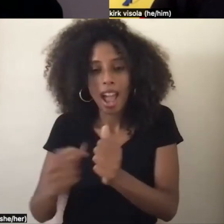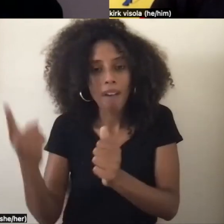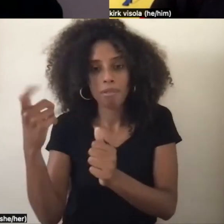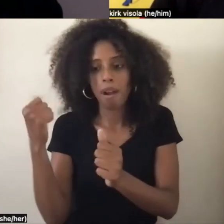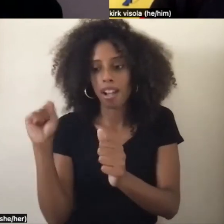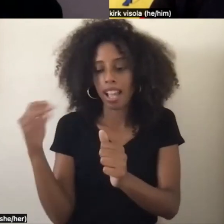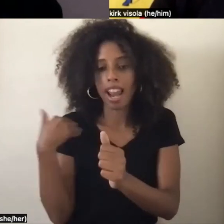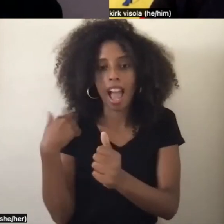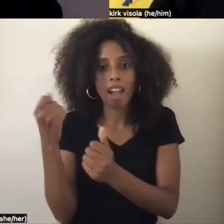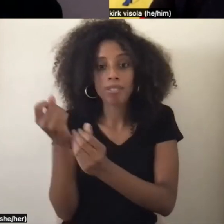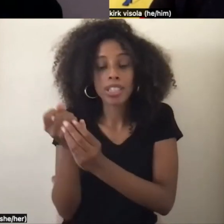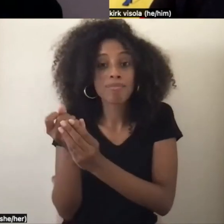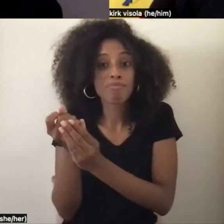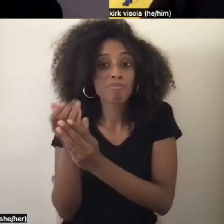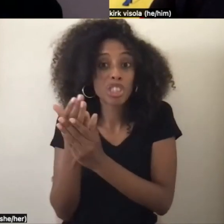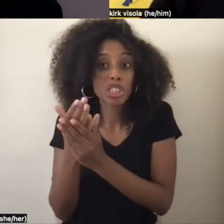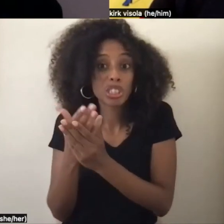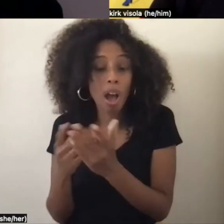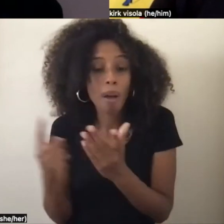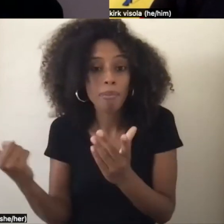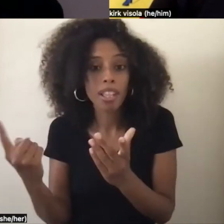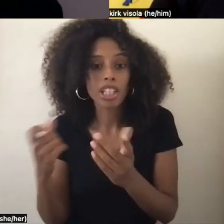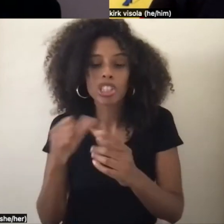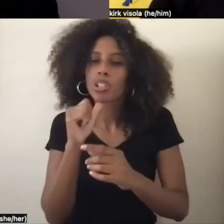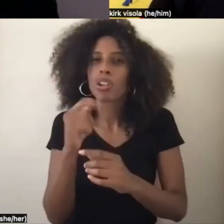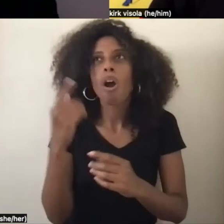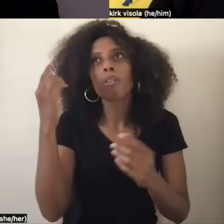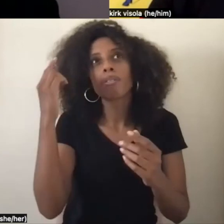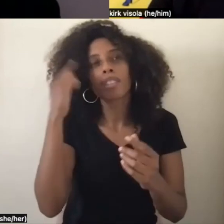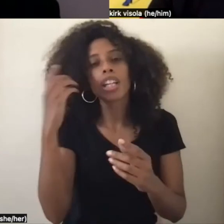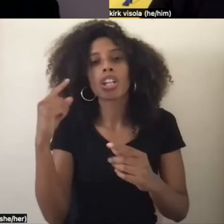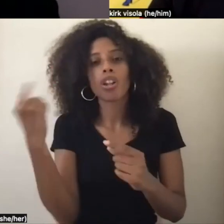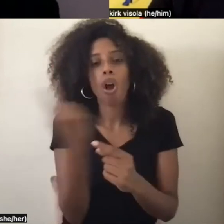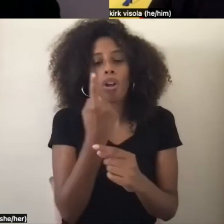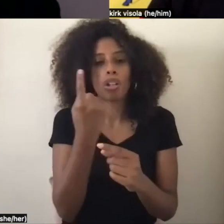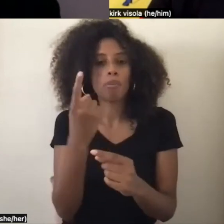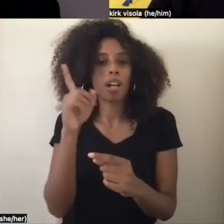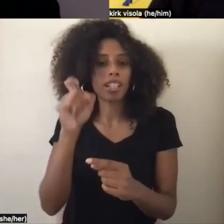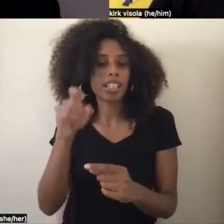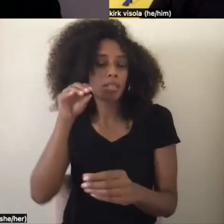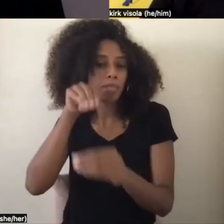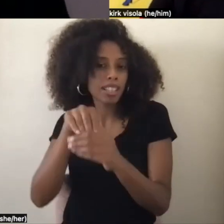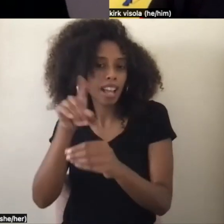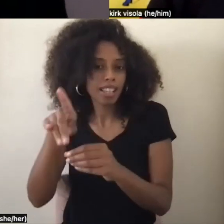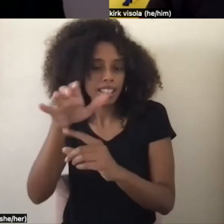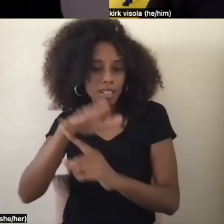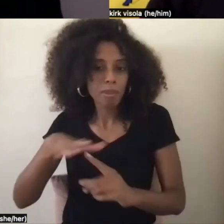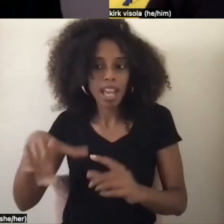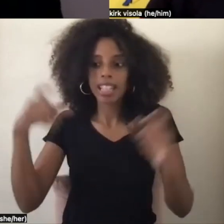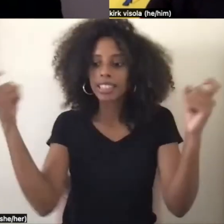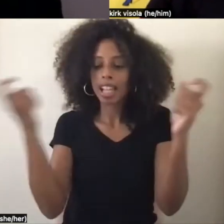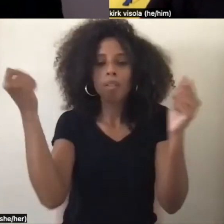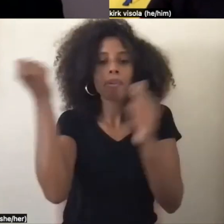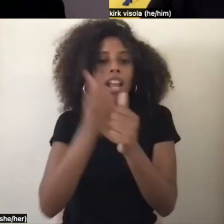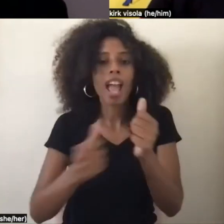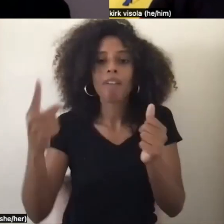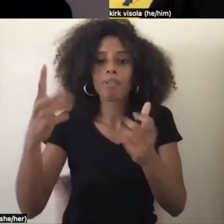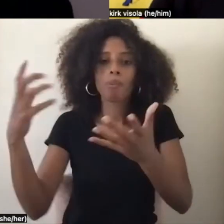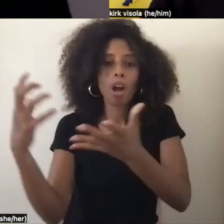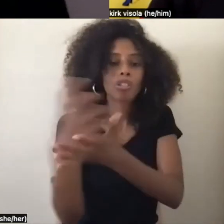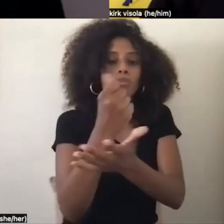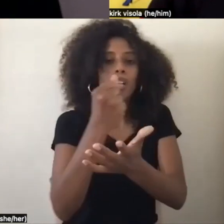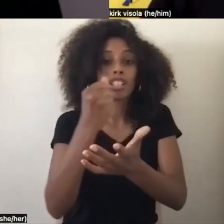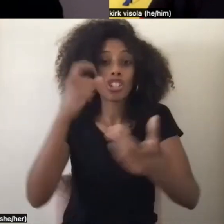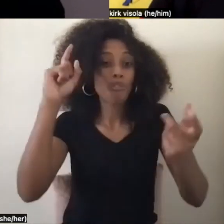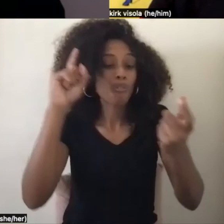don't think that you have to be the only one in the space. Celebrate wins for everybody. Celebrate wins for a friend.